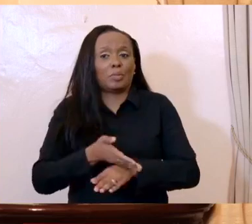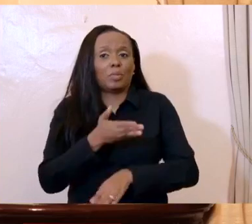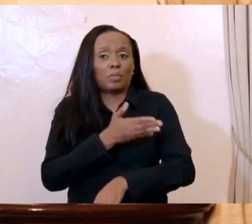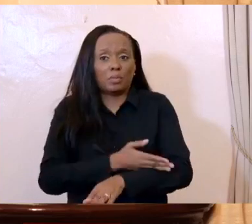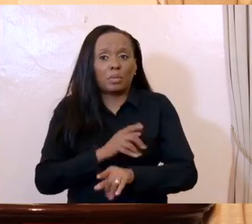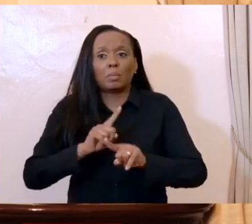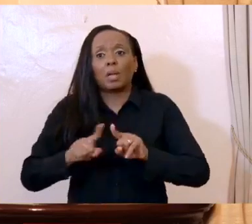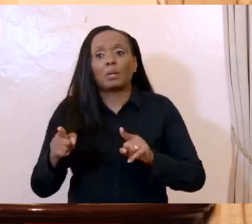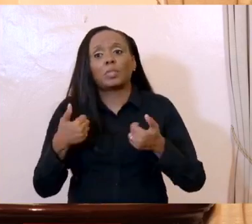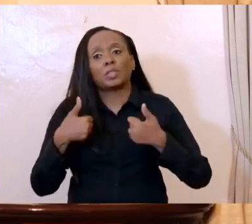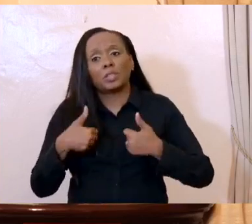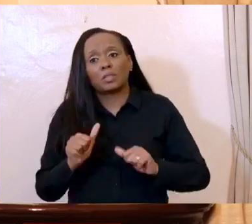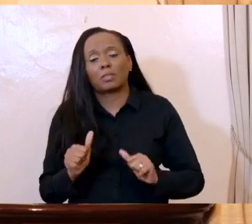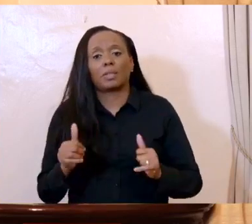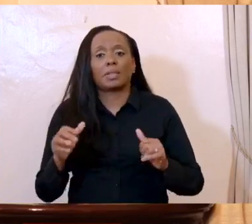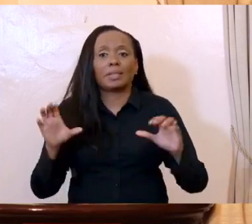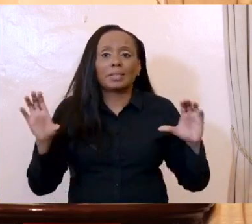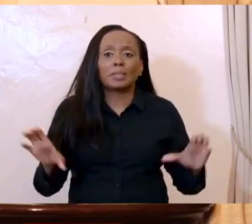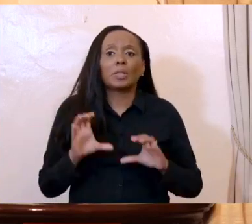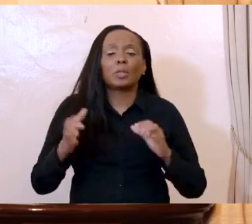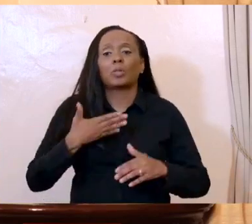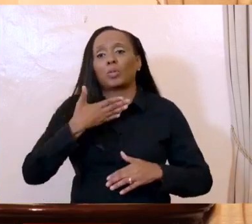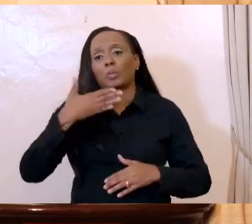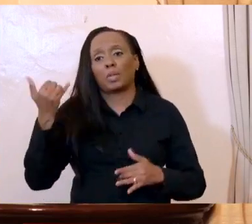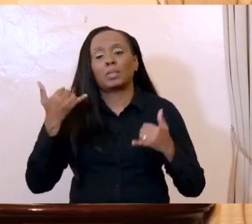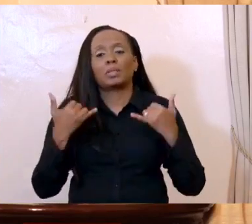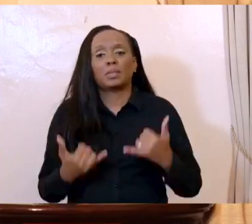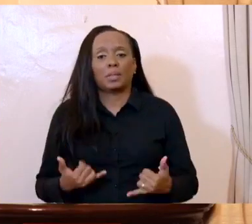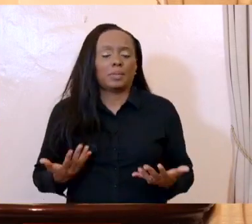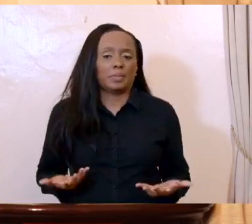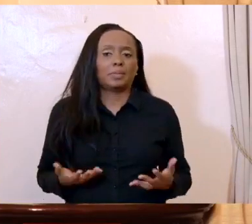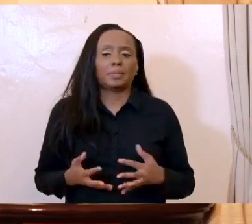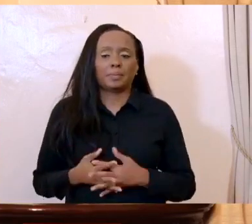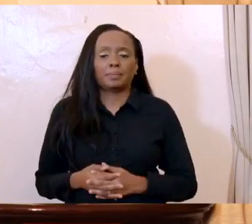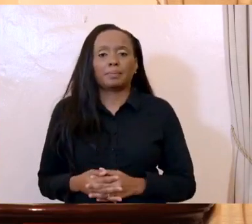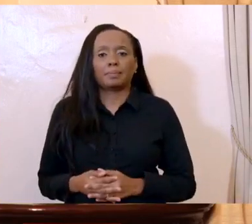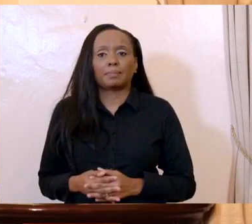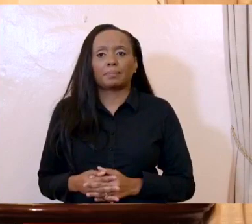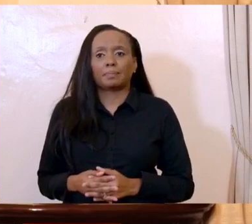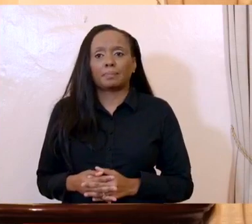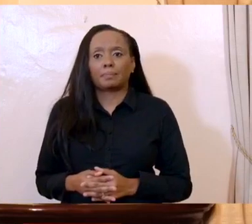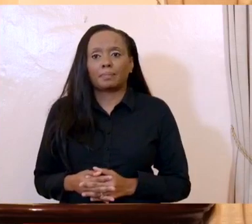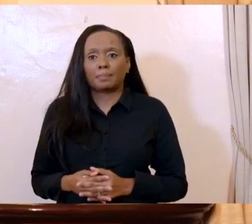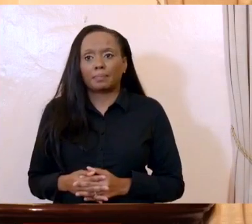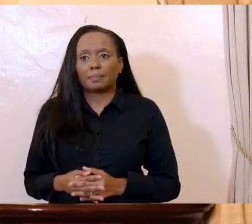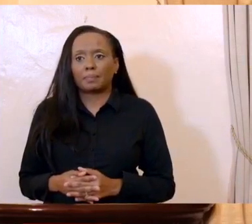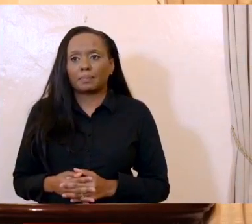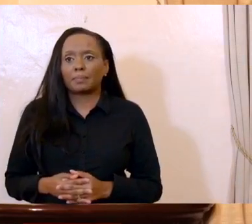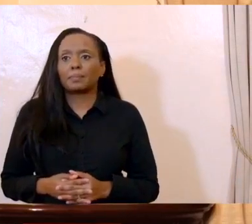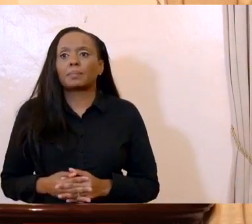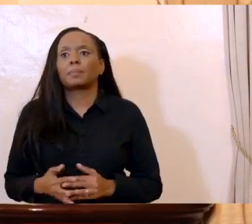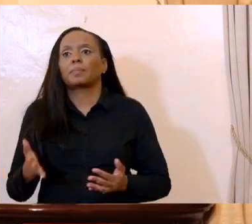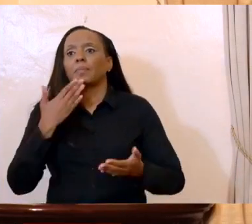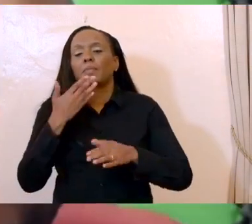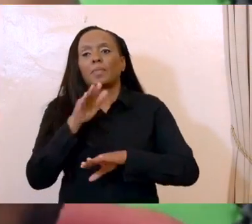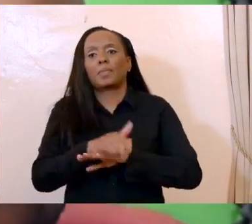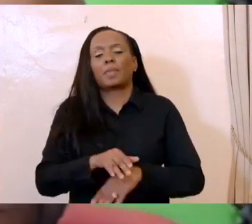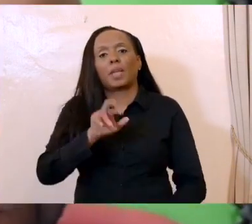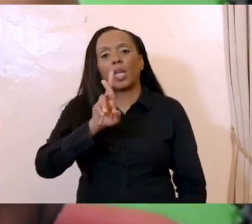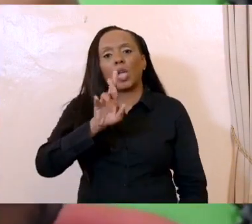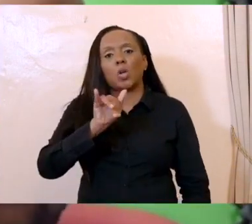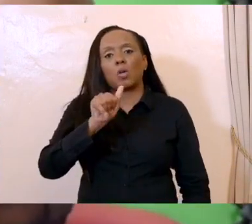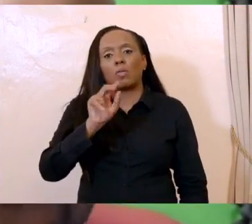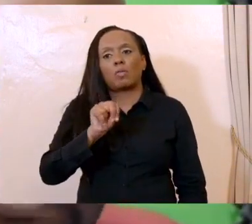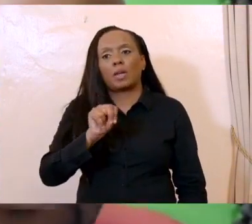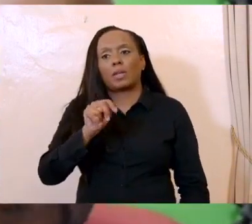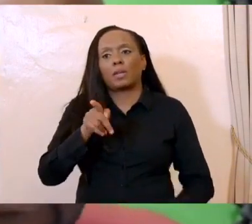can with the circumstances and staff complement that we have now. Good evening, Ryan Broom here from CBC. Question